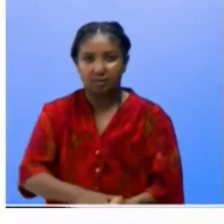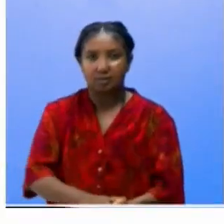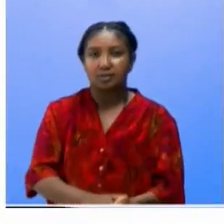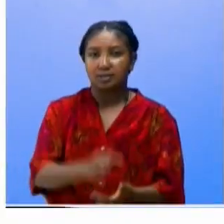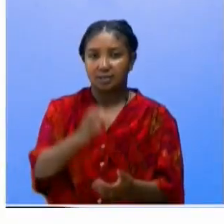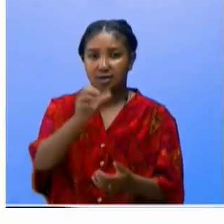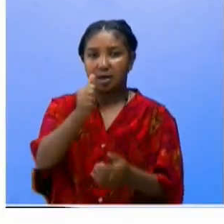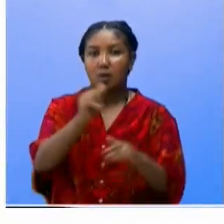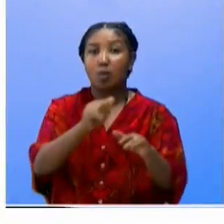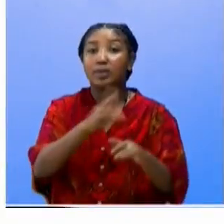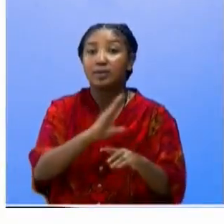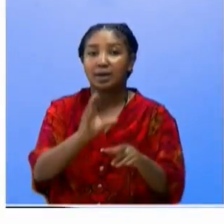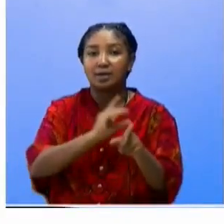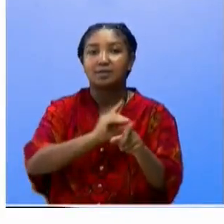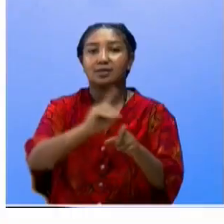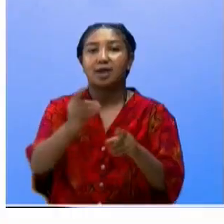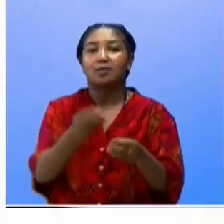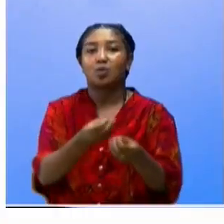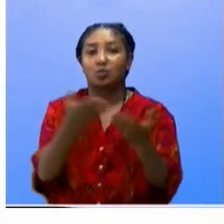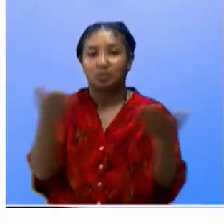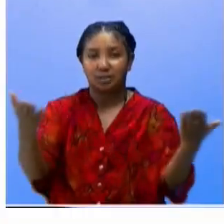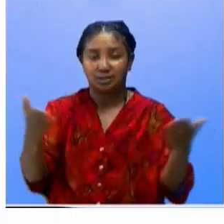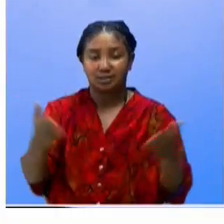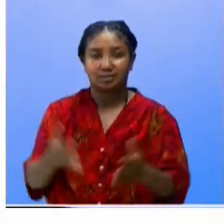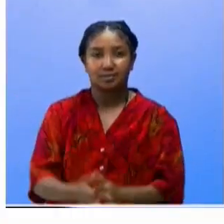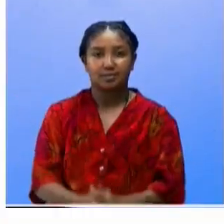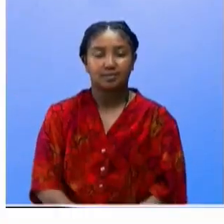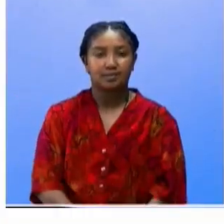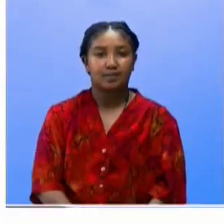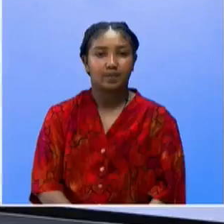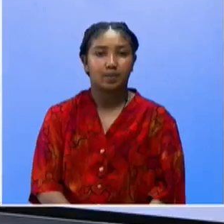computer, we can say. A computer.